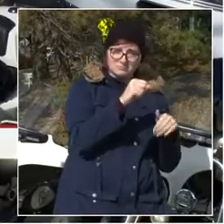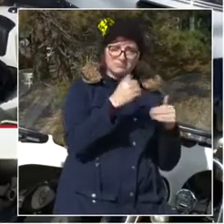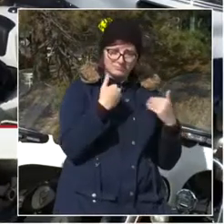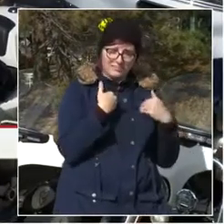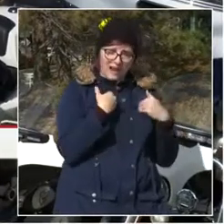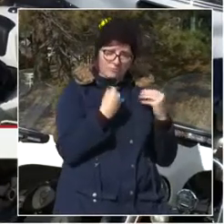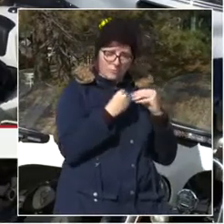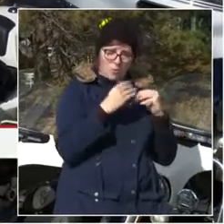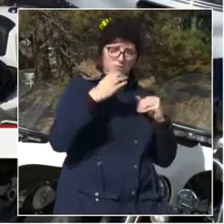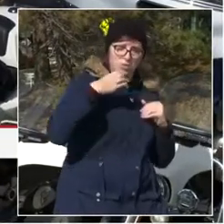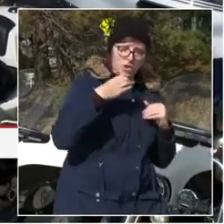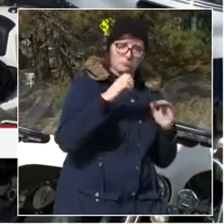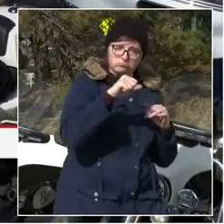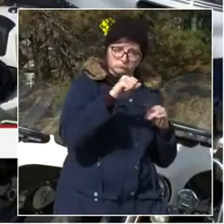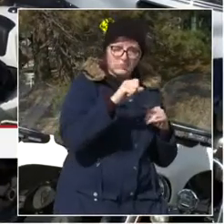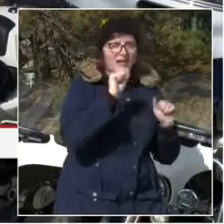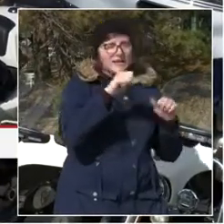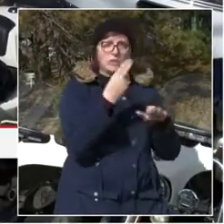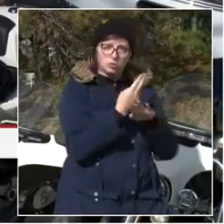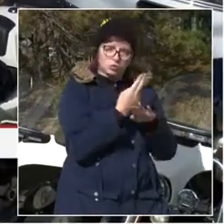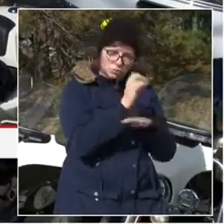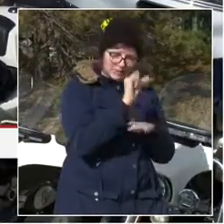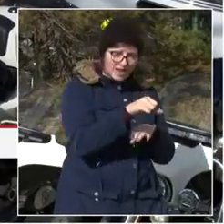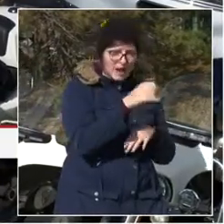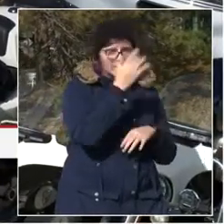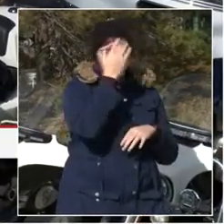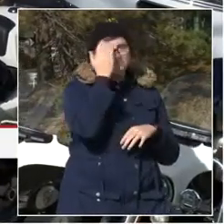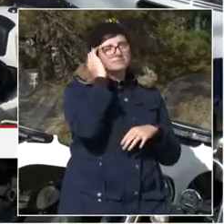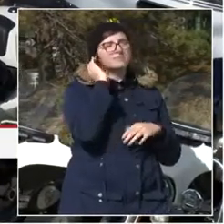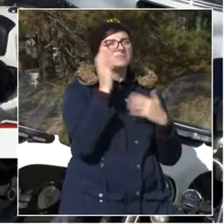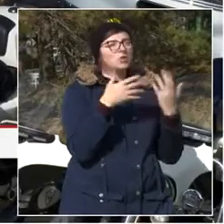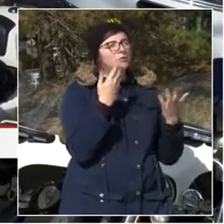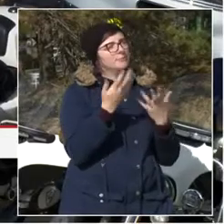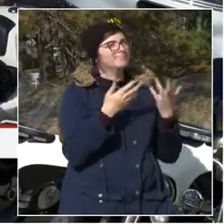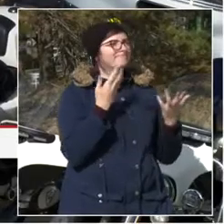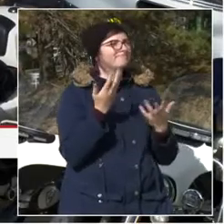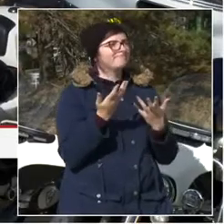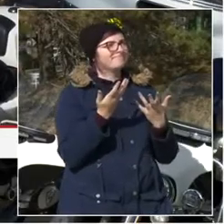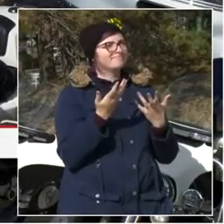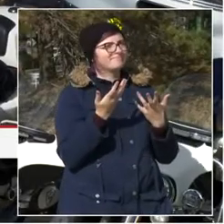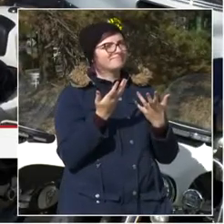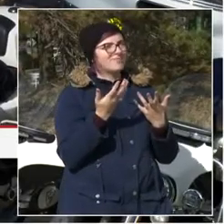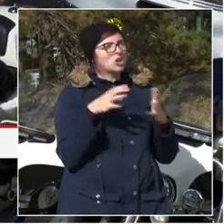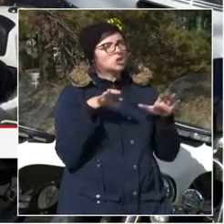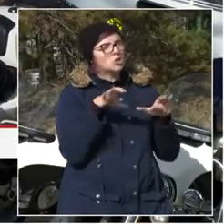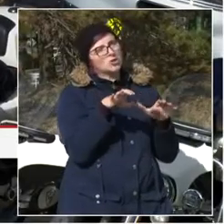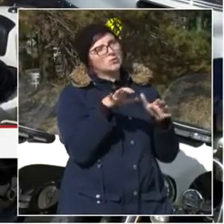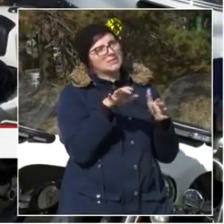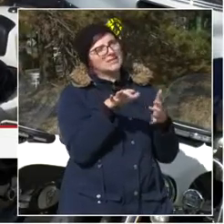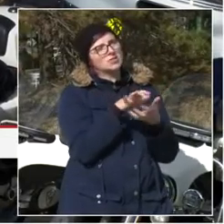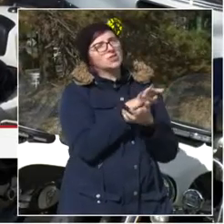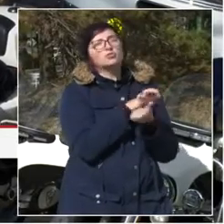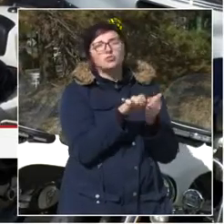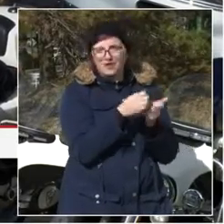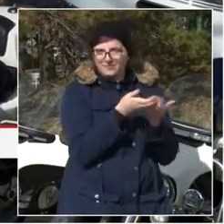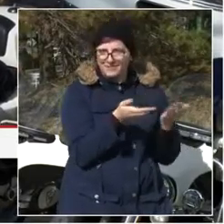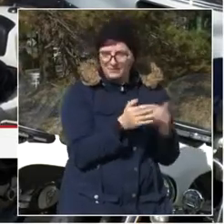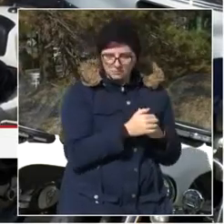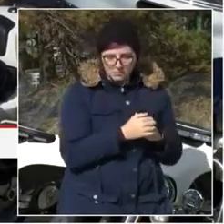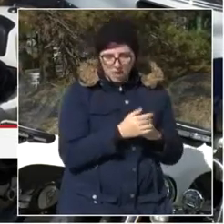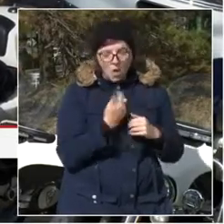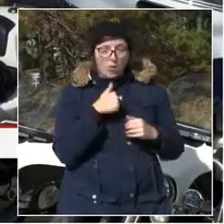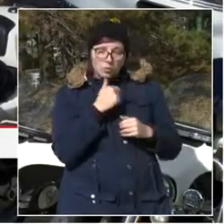chairmanships, and they can use those chairmanships to do destructive things,